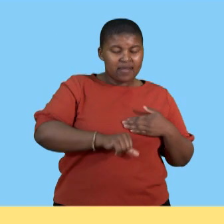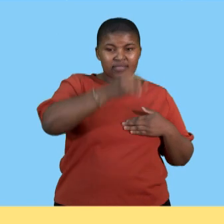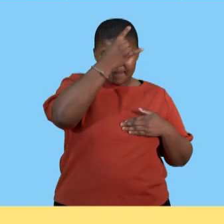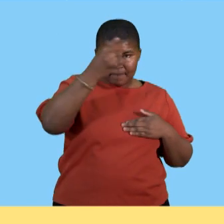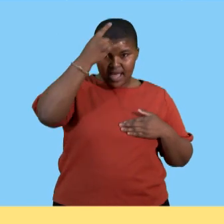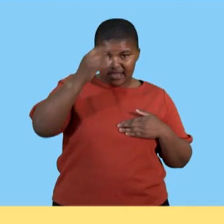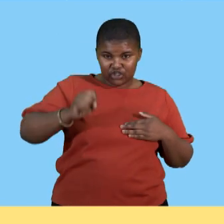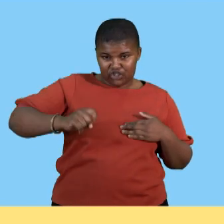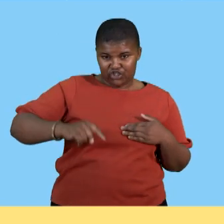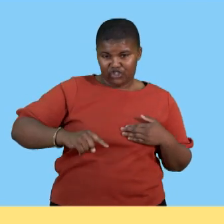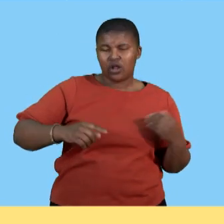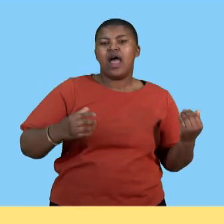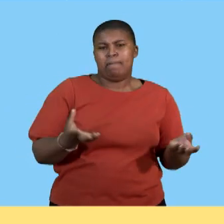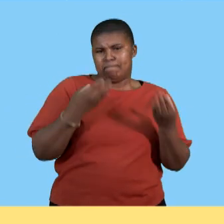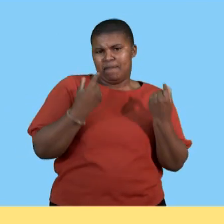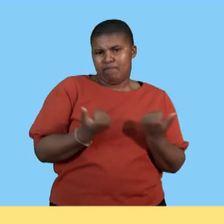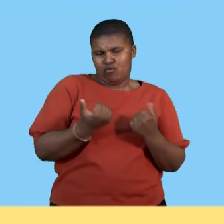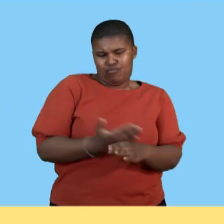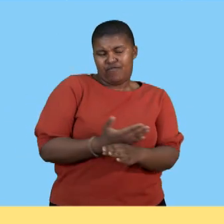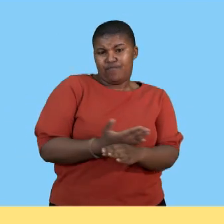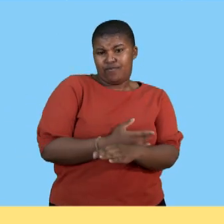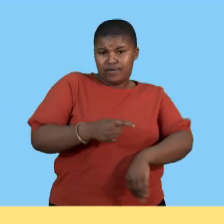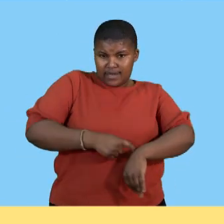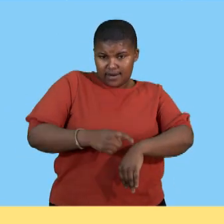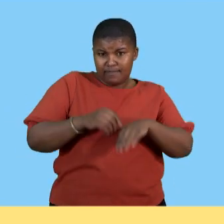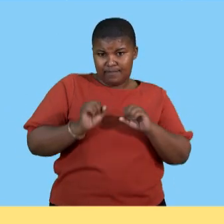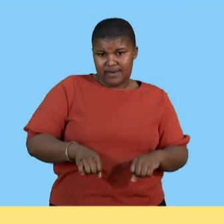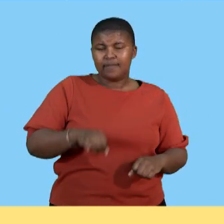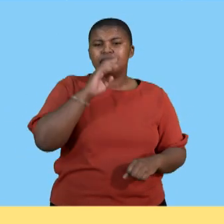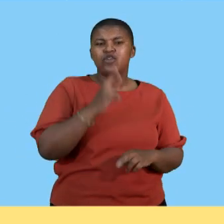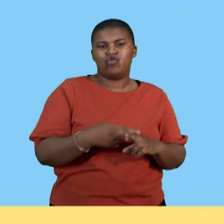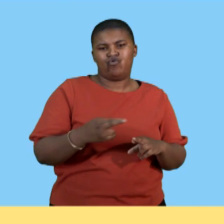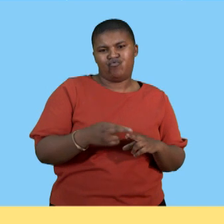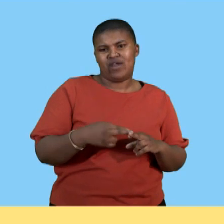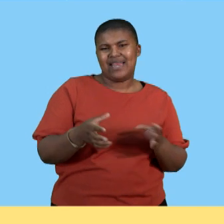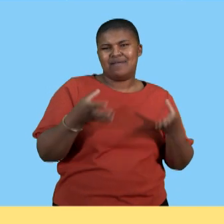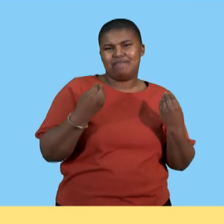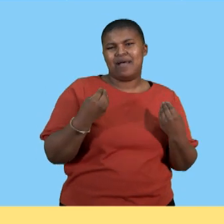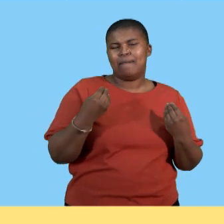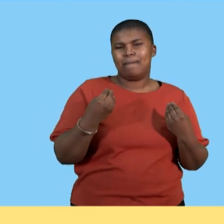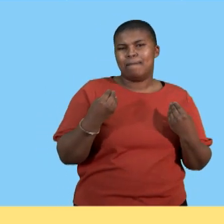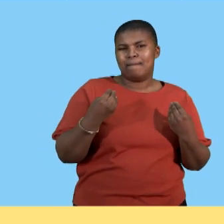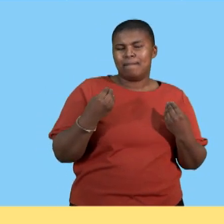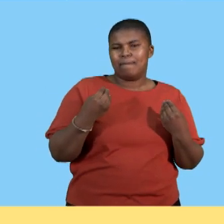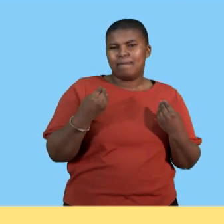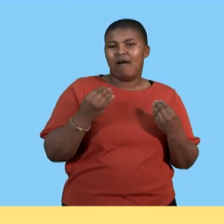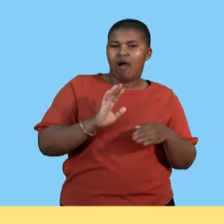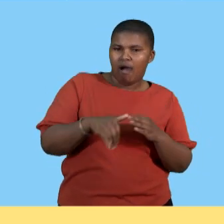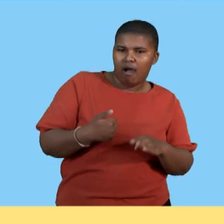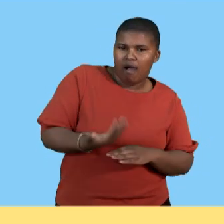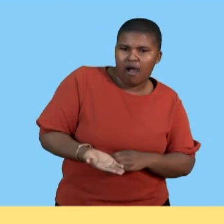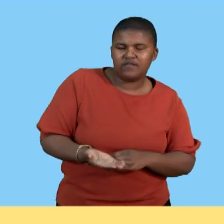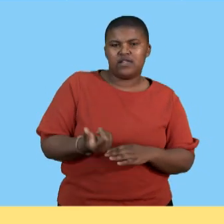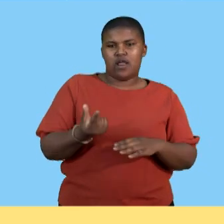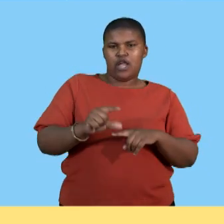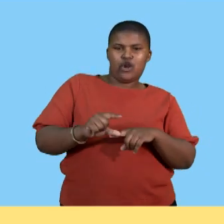has been received in advance is receiving rent after we have received